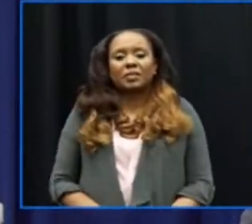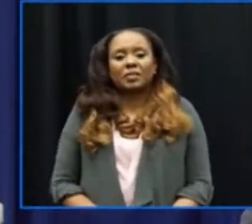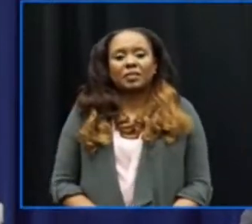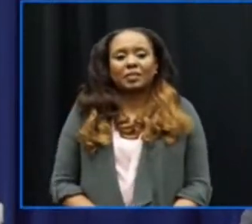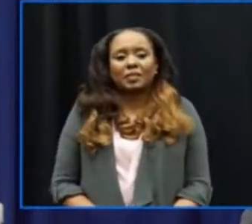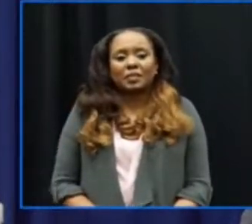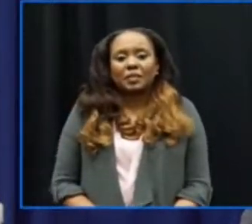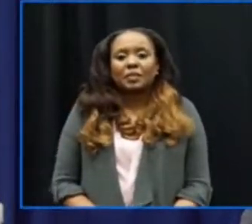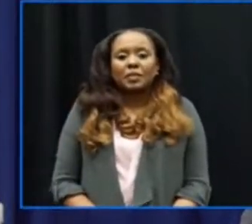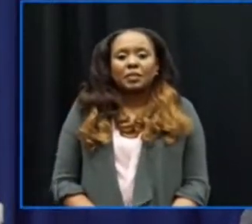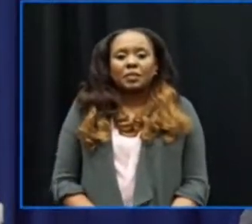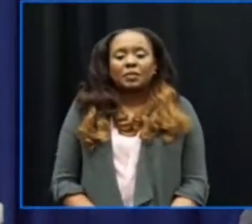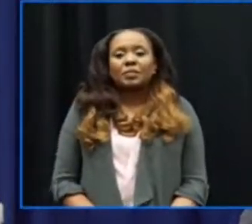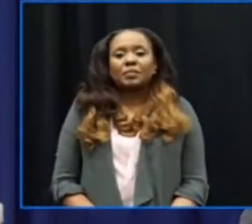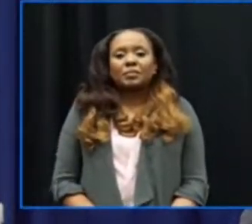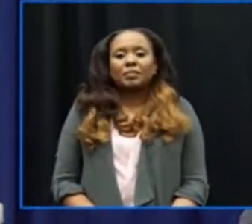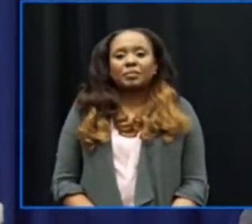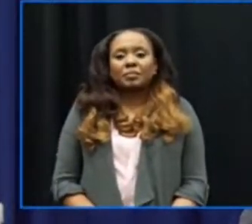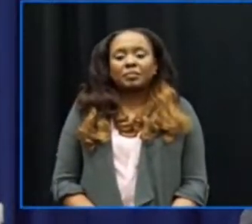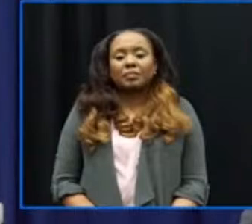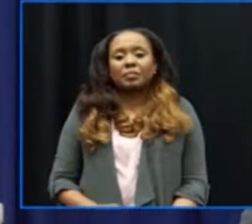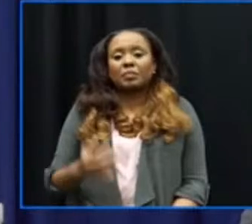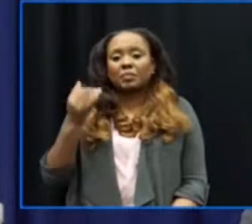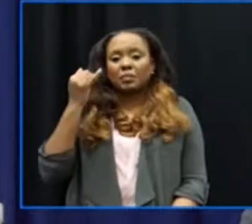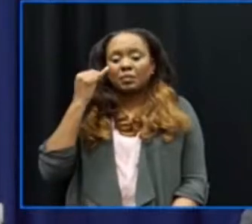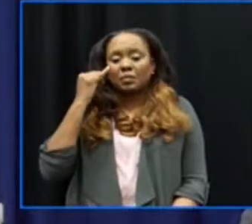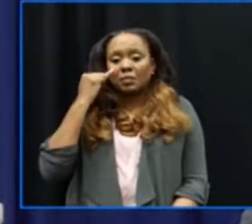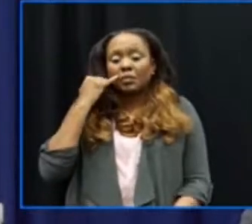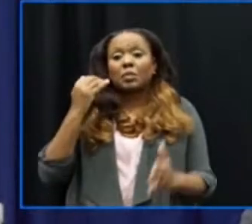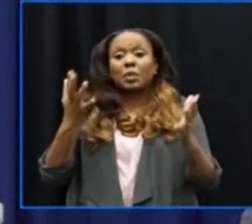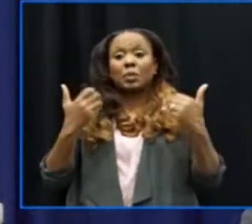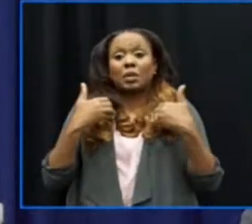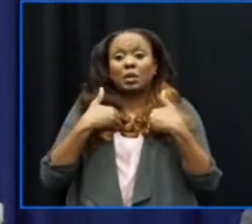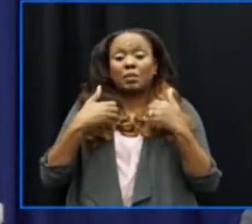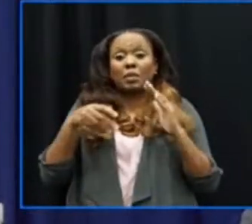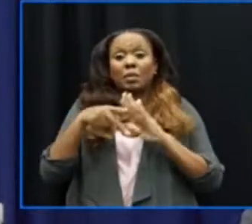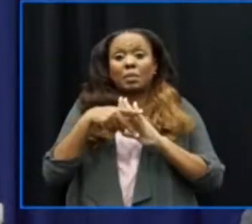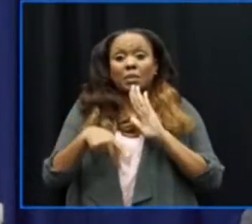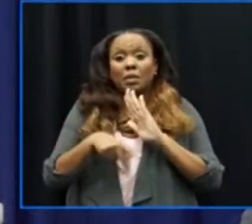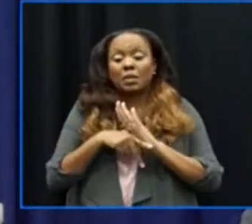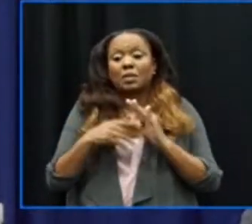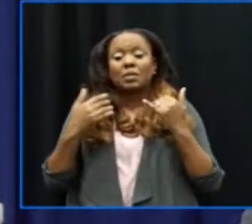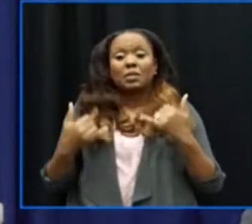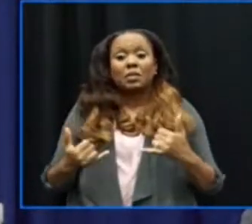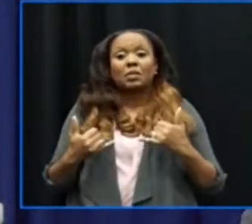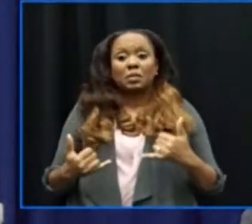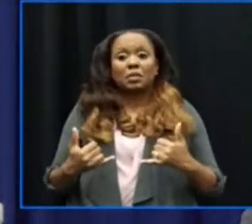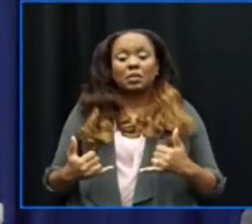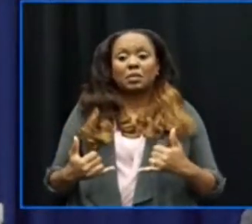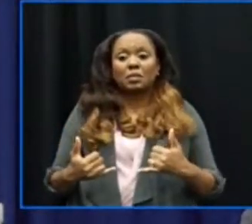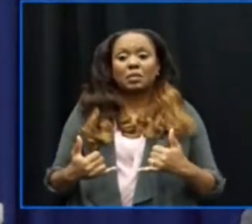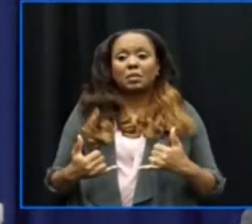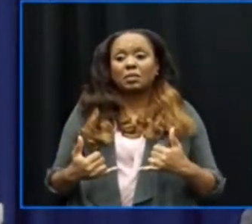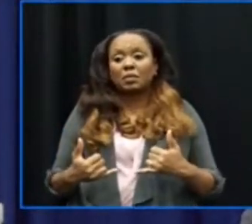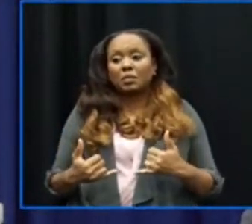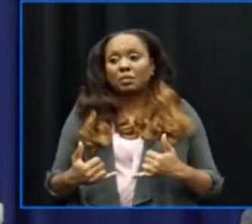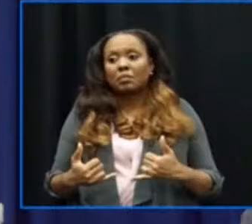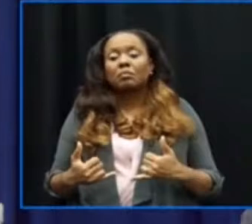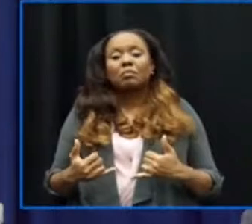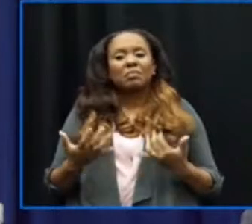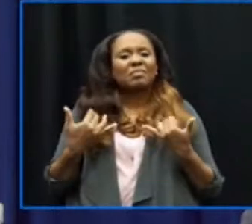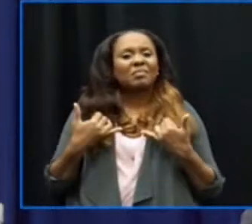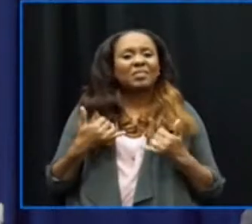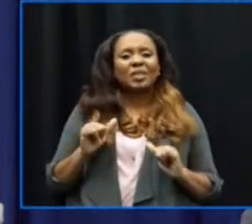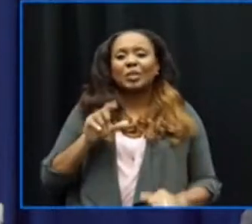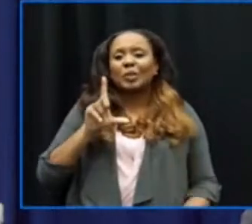have a policy now, which as we should, the reality is it's going to still take 20